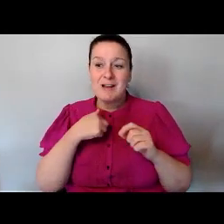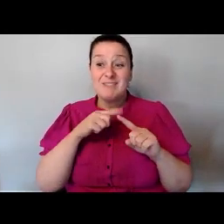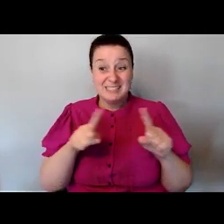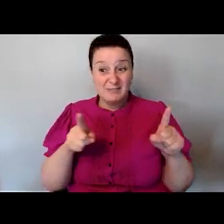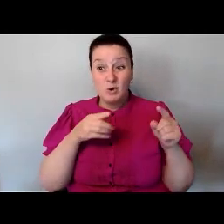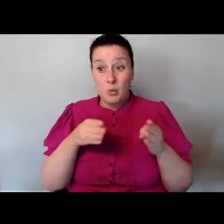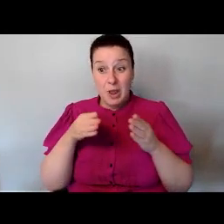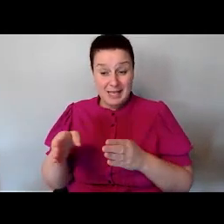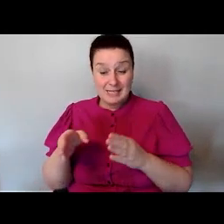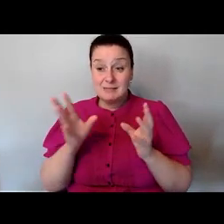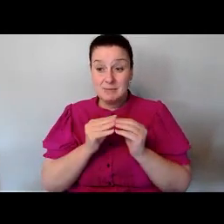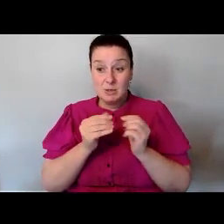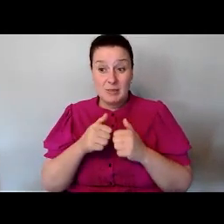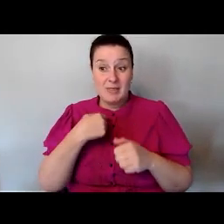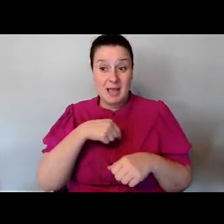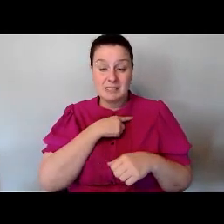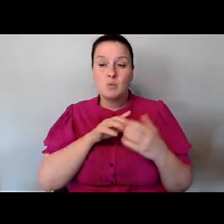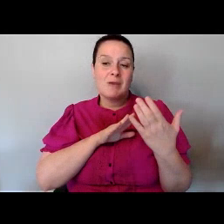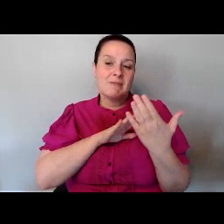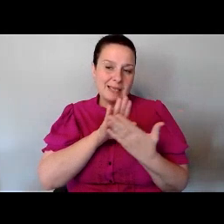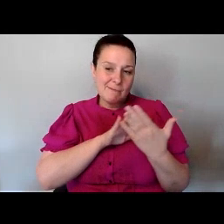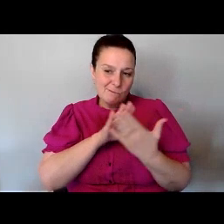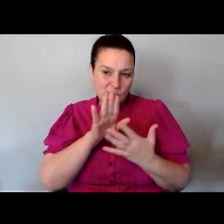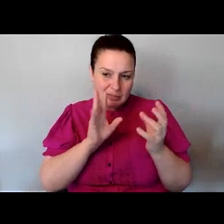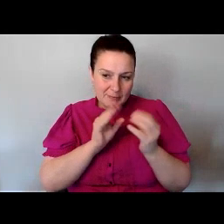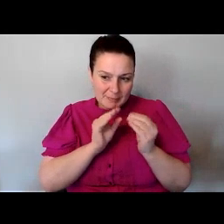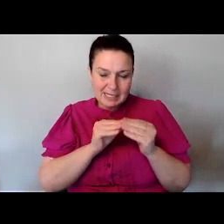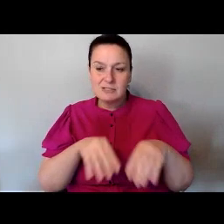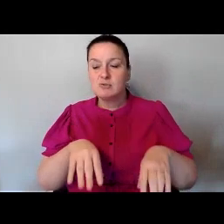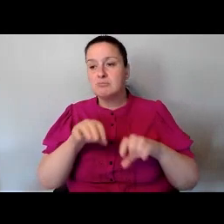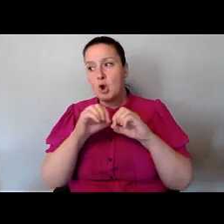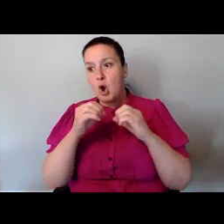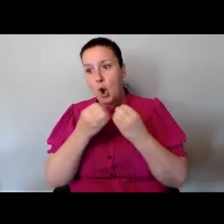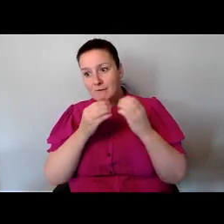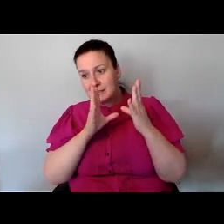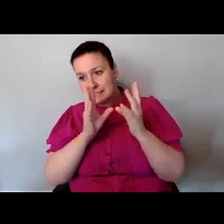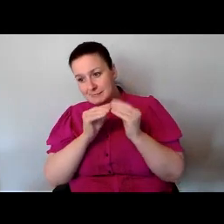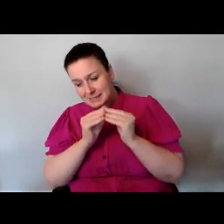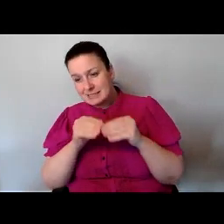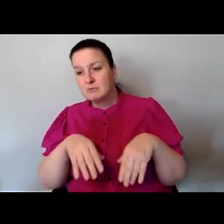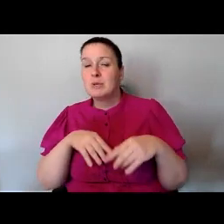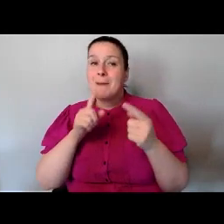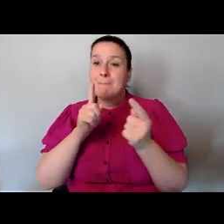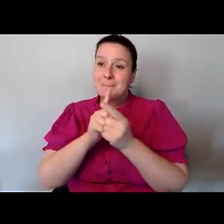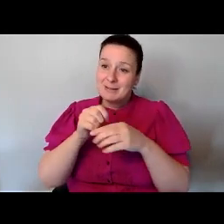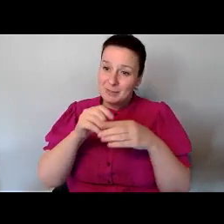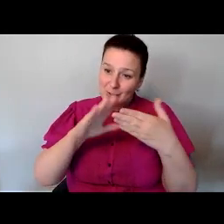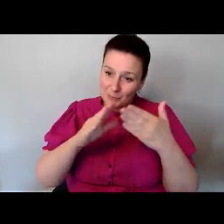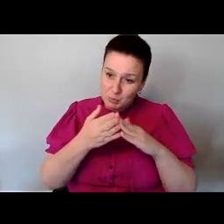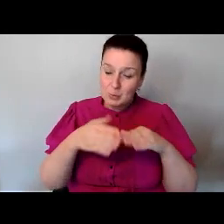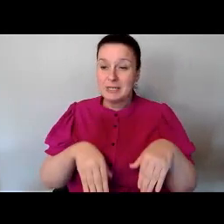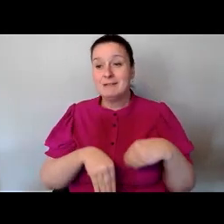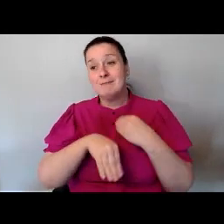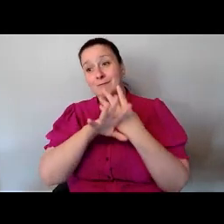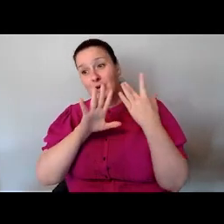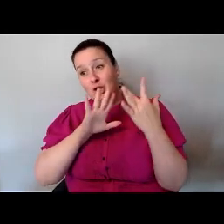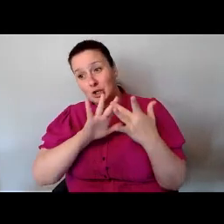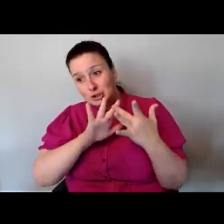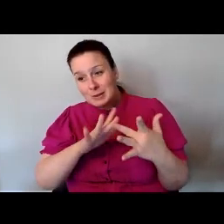have in-person meetings, office meetings. You can meet them in the community, virtually. And that